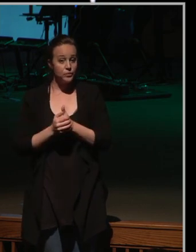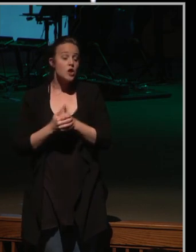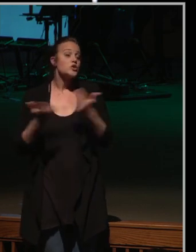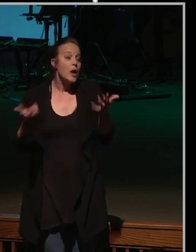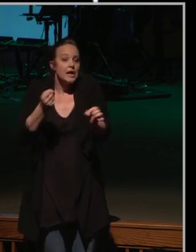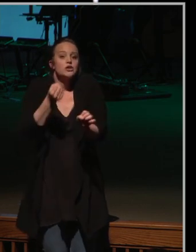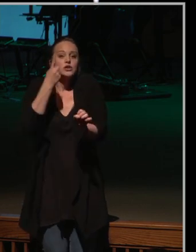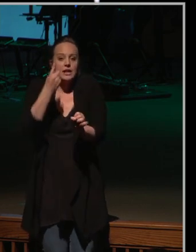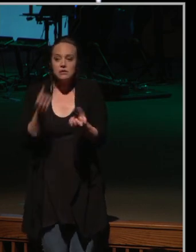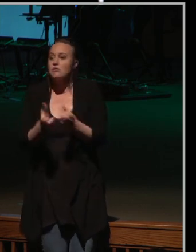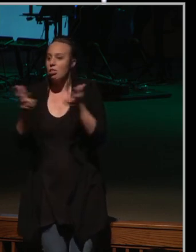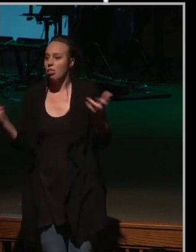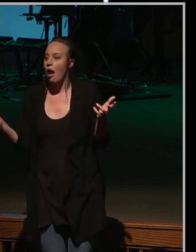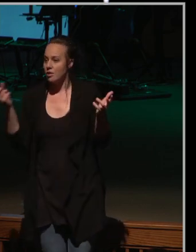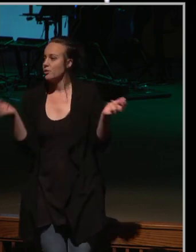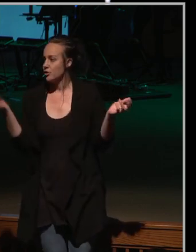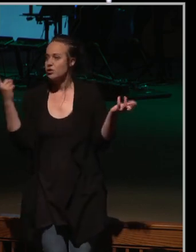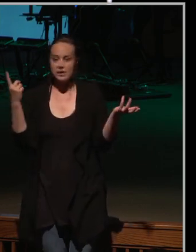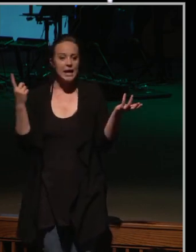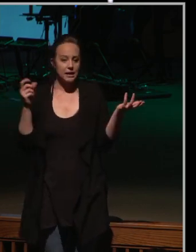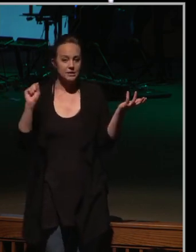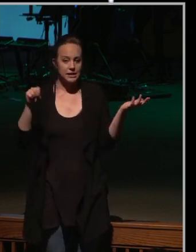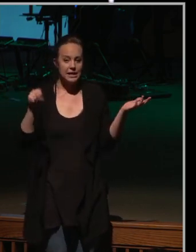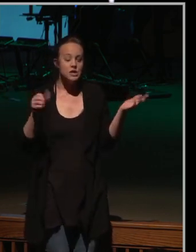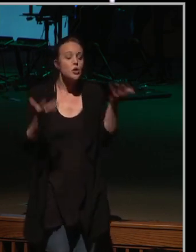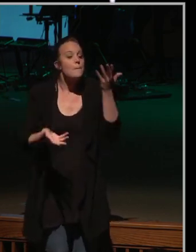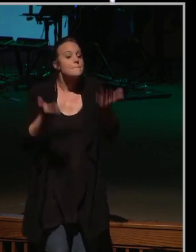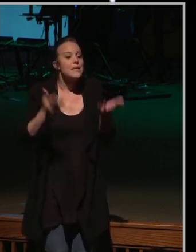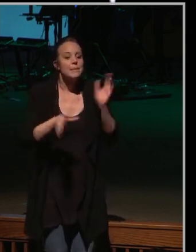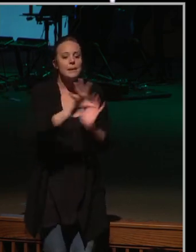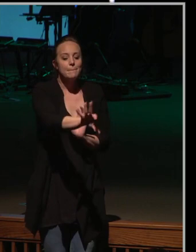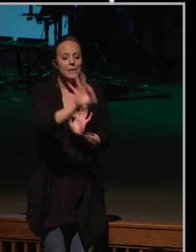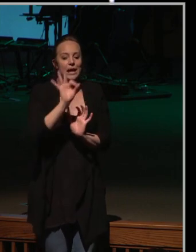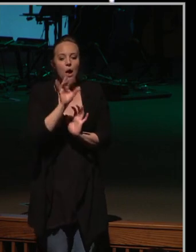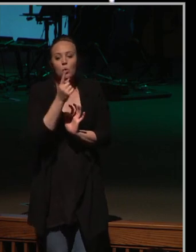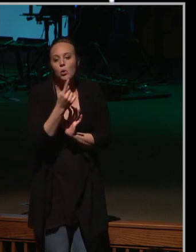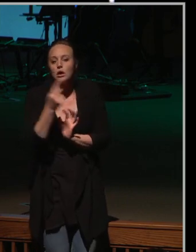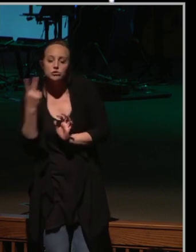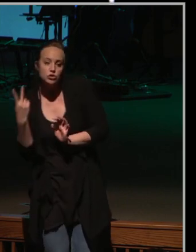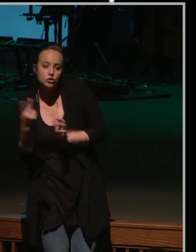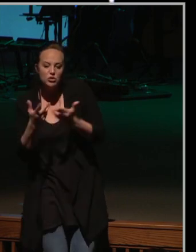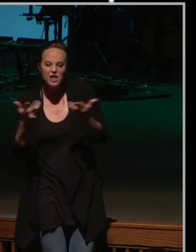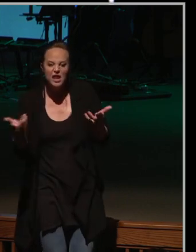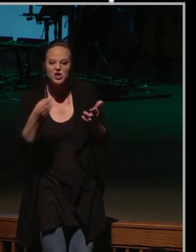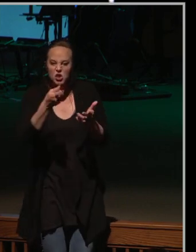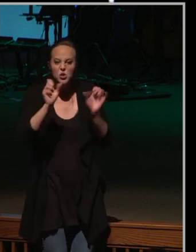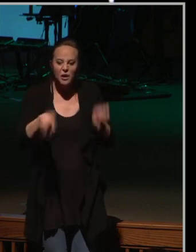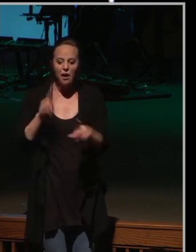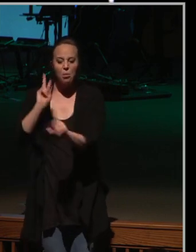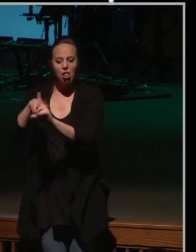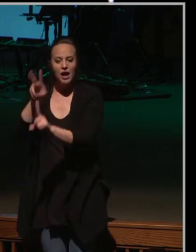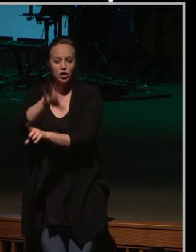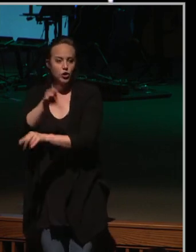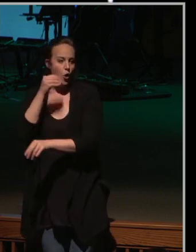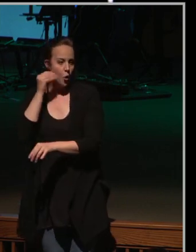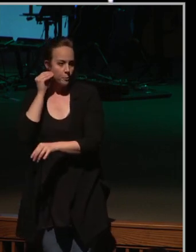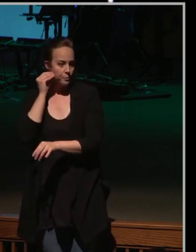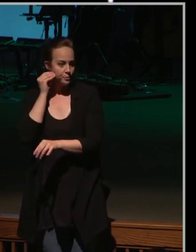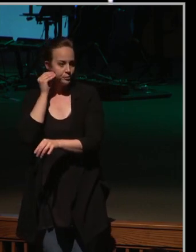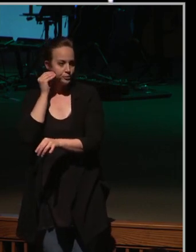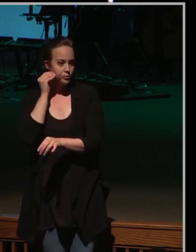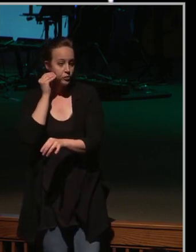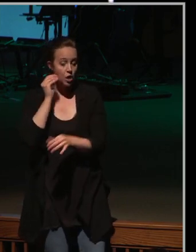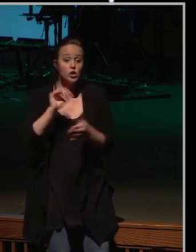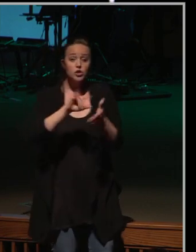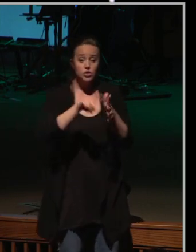so maybe just be focused on one or two items that you think are takeaways that you could bring into your own home. He starts in verse